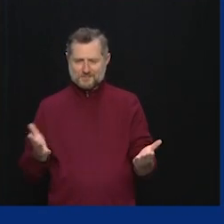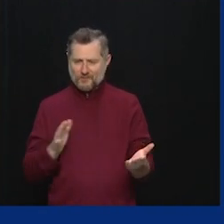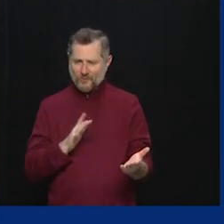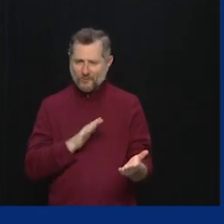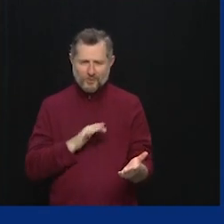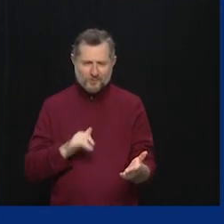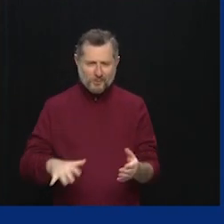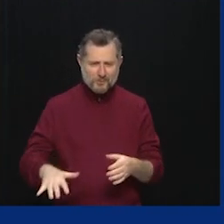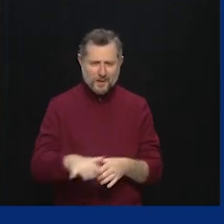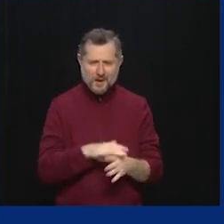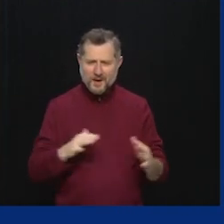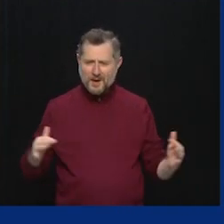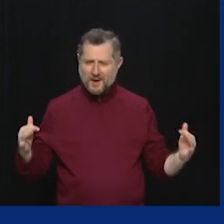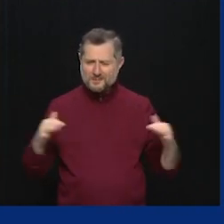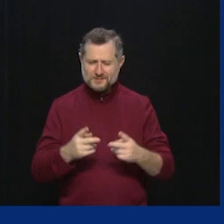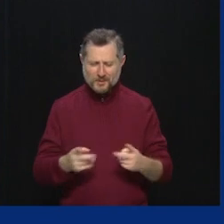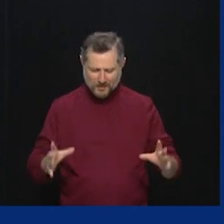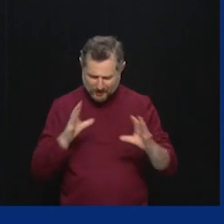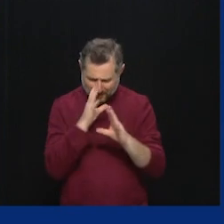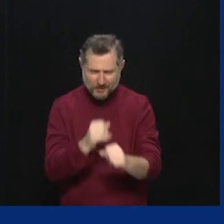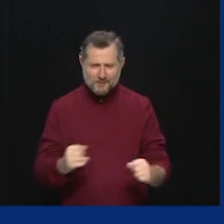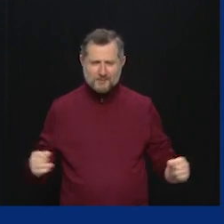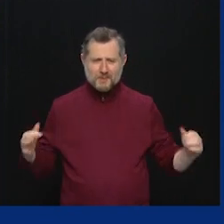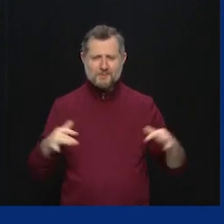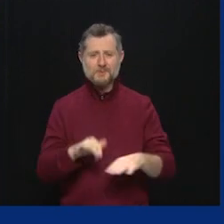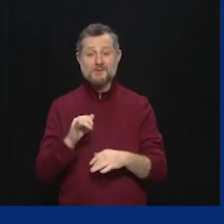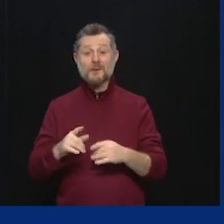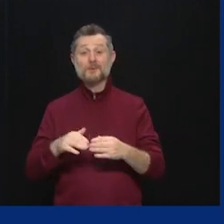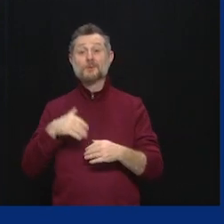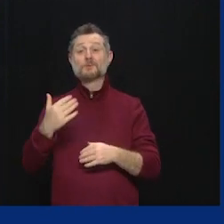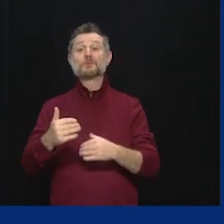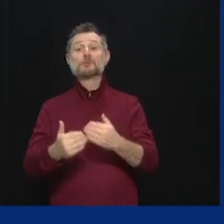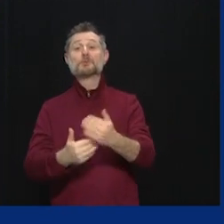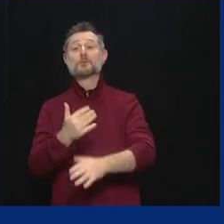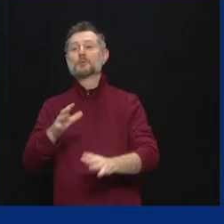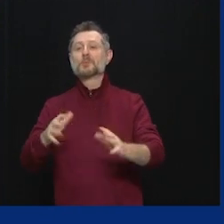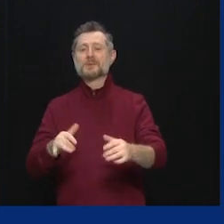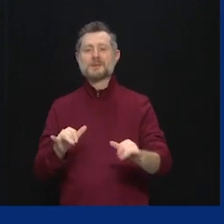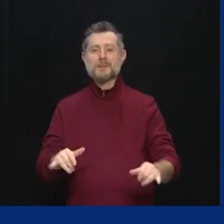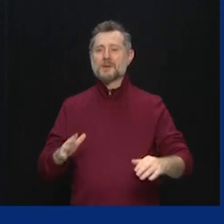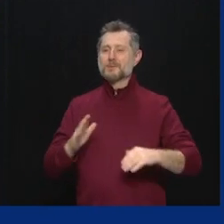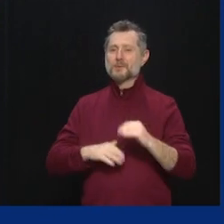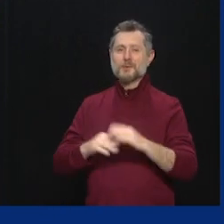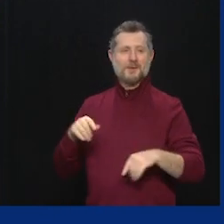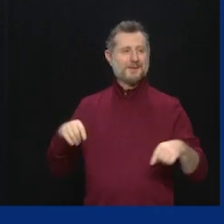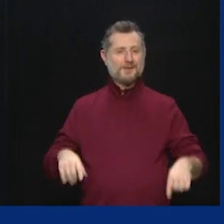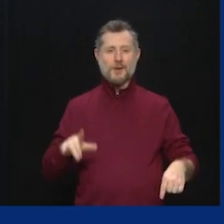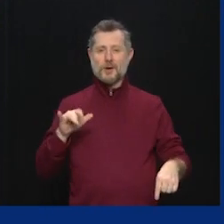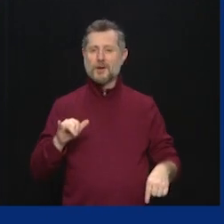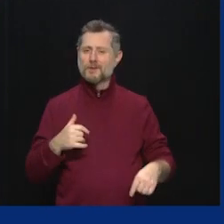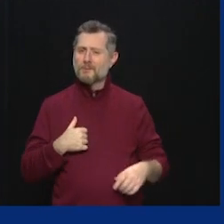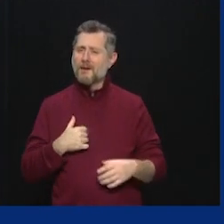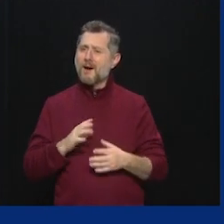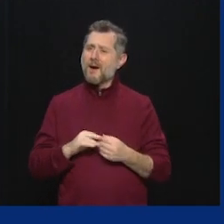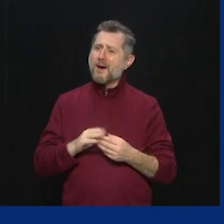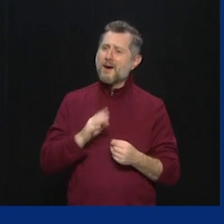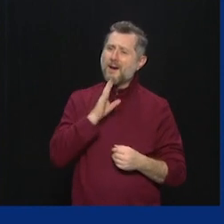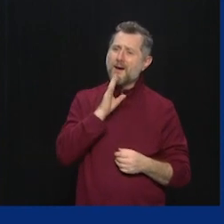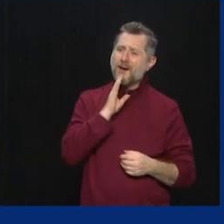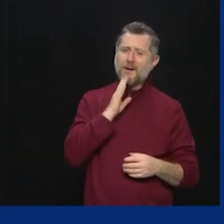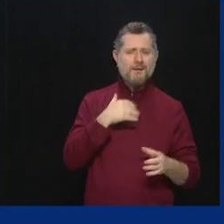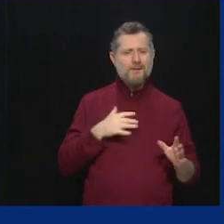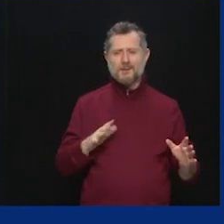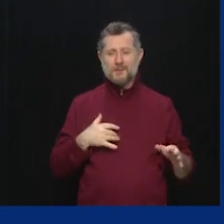and want to go, and we need that next generation to want to stay here on Long Island. We all talk about it. It's assets like this that'll help keep